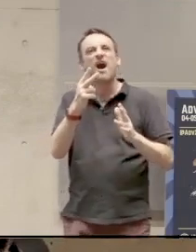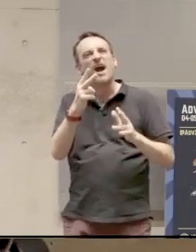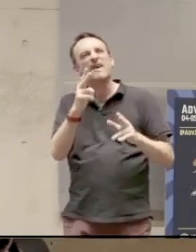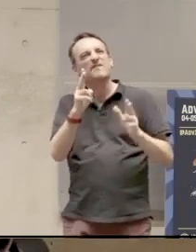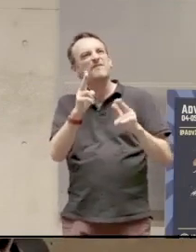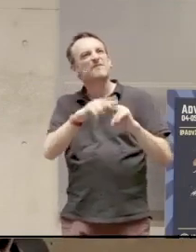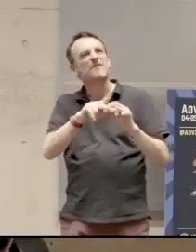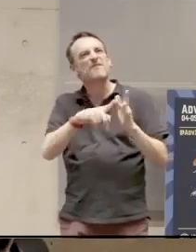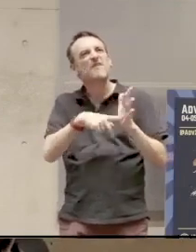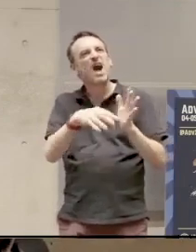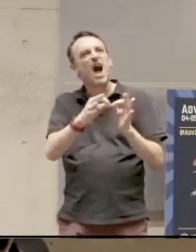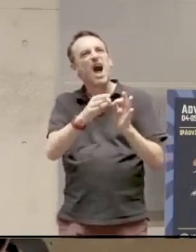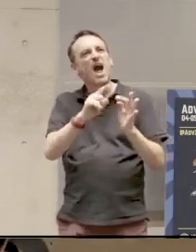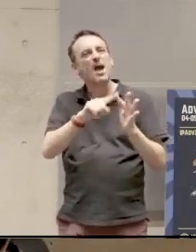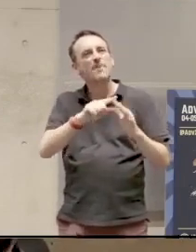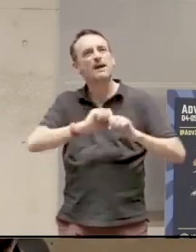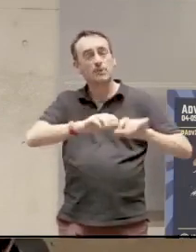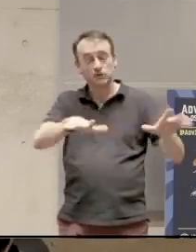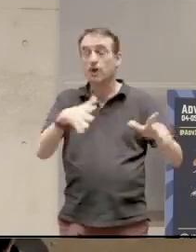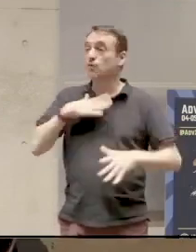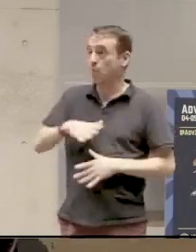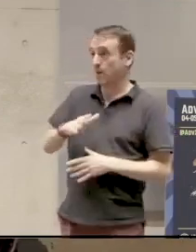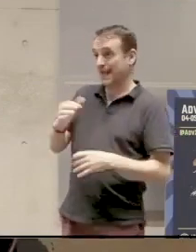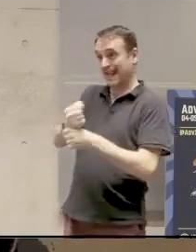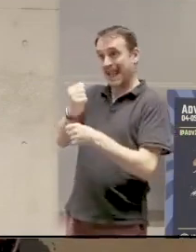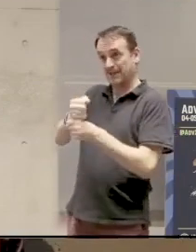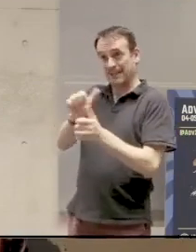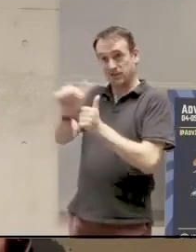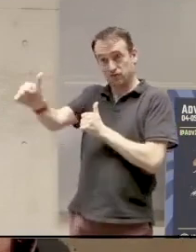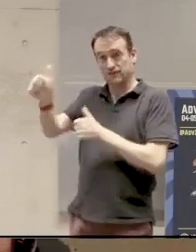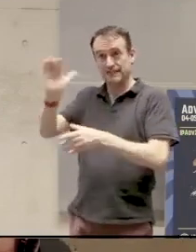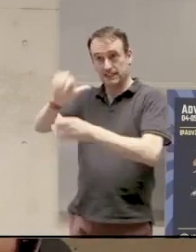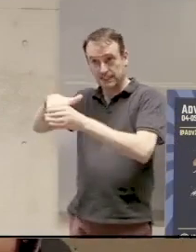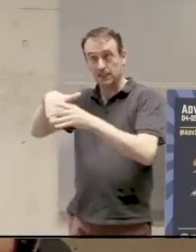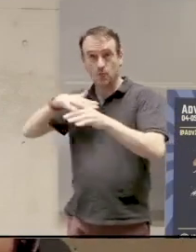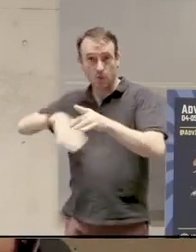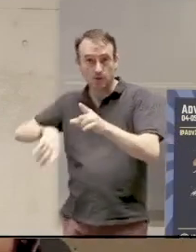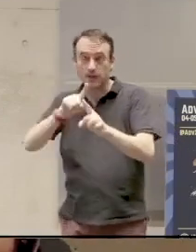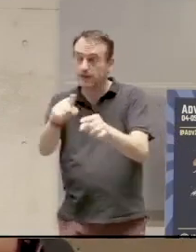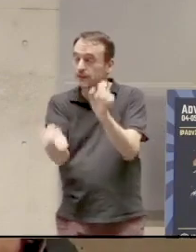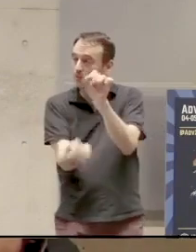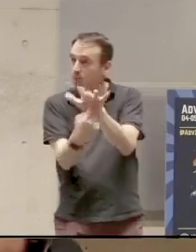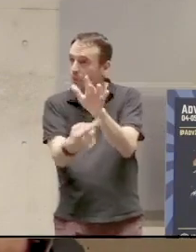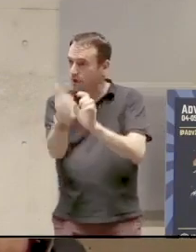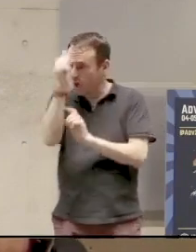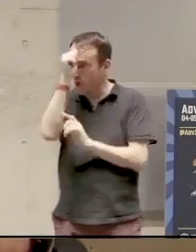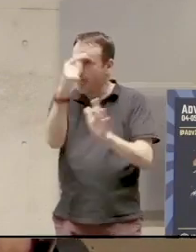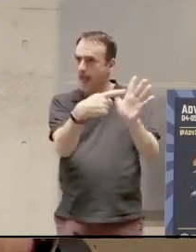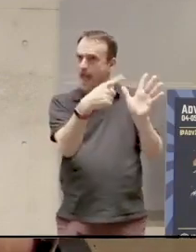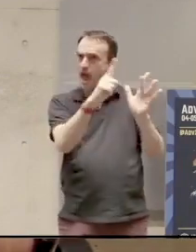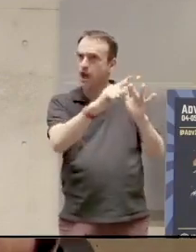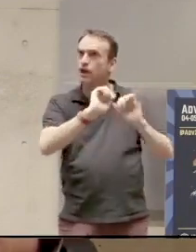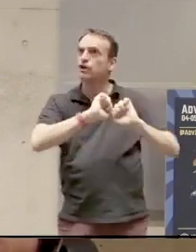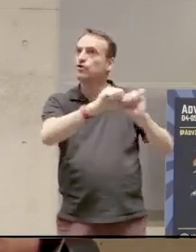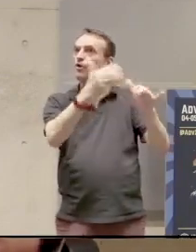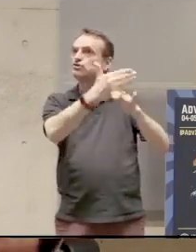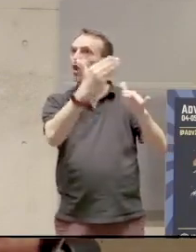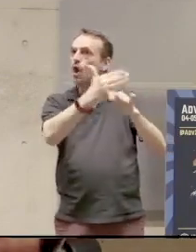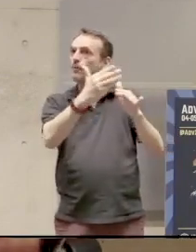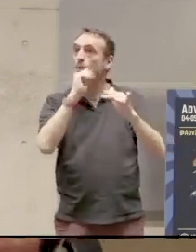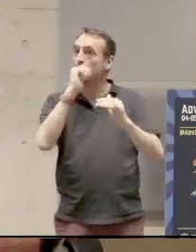I was going to do one. If you want to get into the games industry, like whatever you do, it's very important to know that AI will do your job better than you